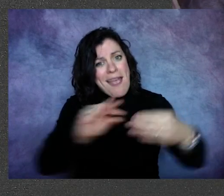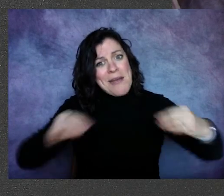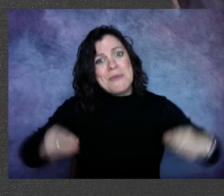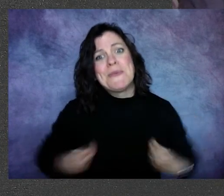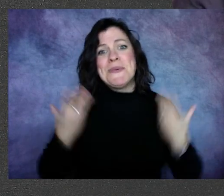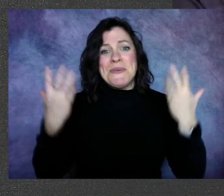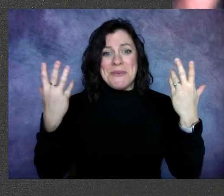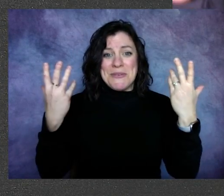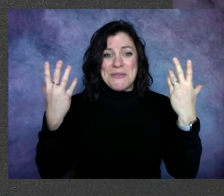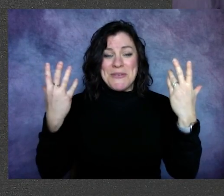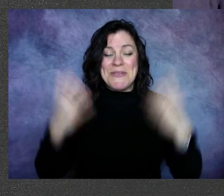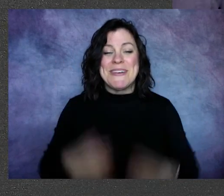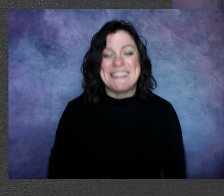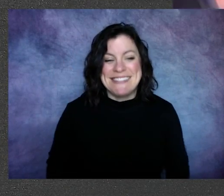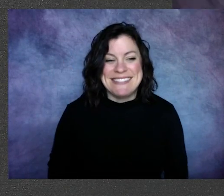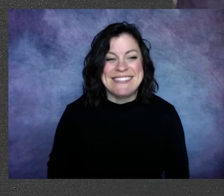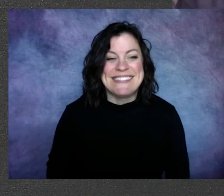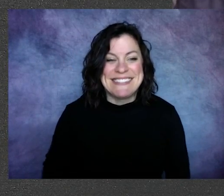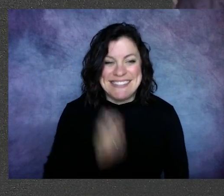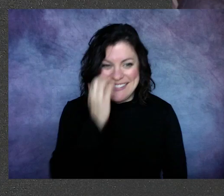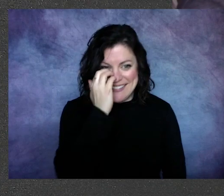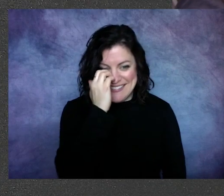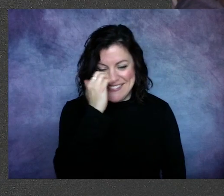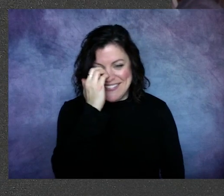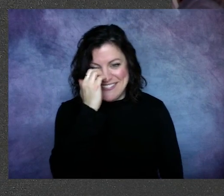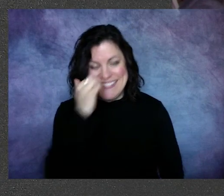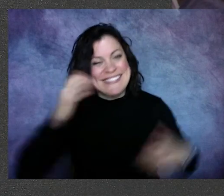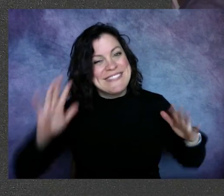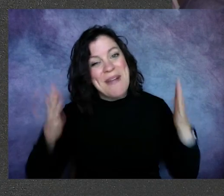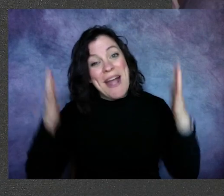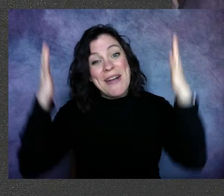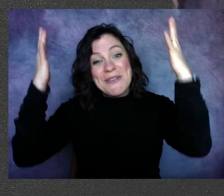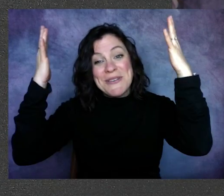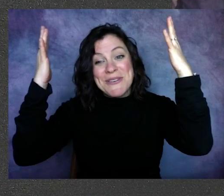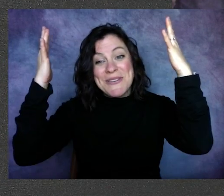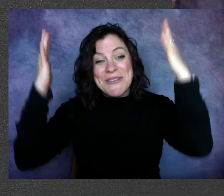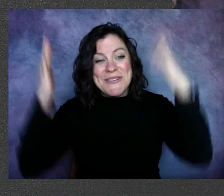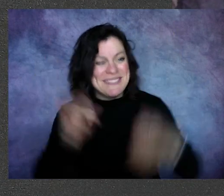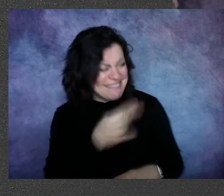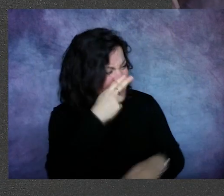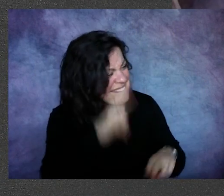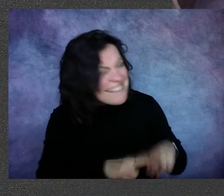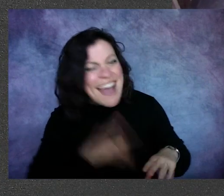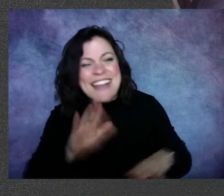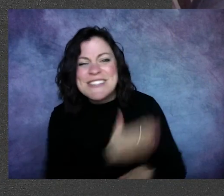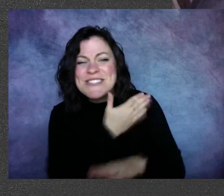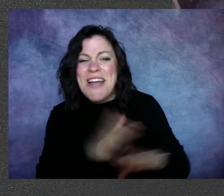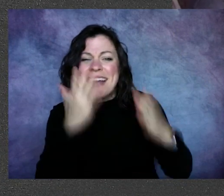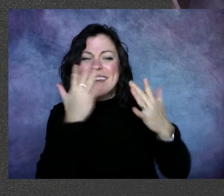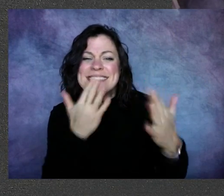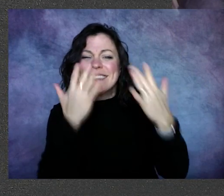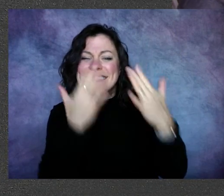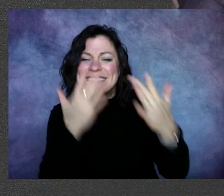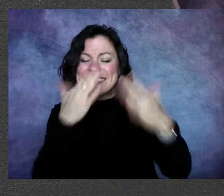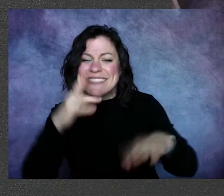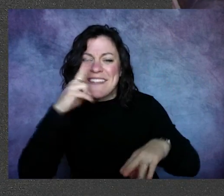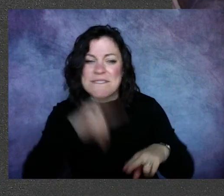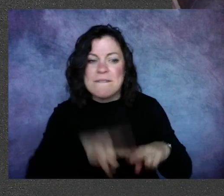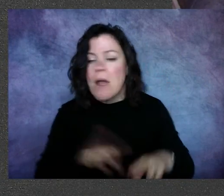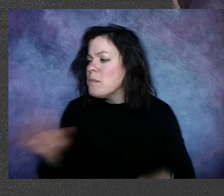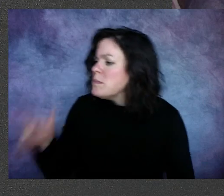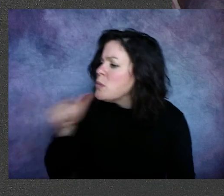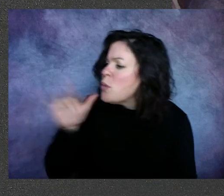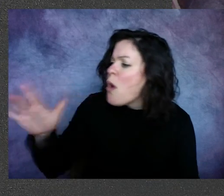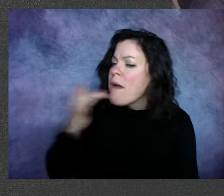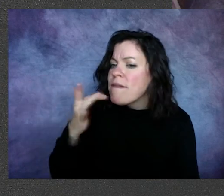make you say wahoo. Yay! All right. So fun. It's fun to sing. It is. So, who's your favorite PBS